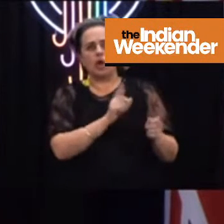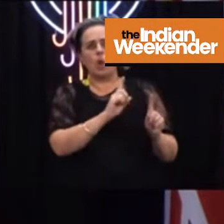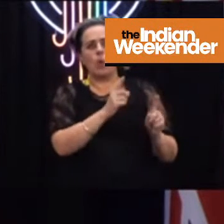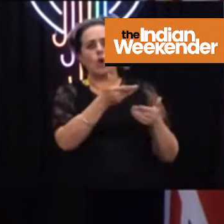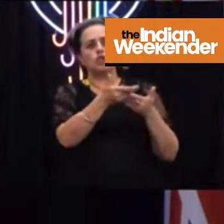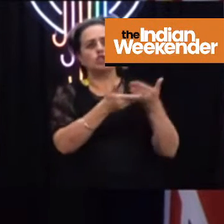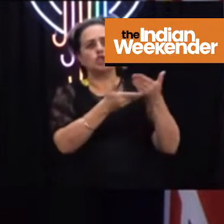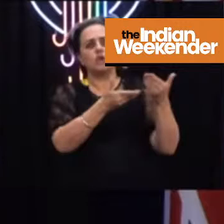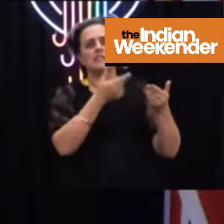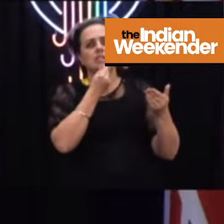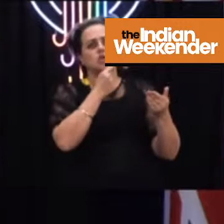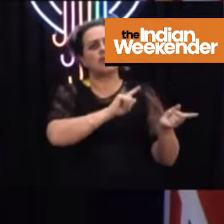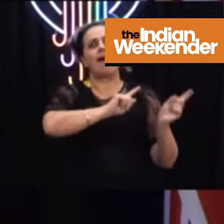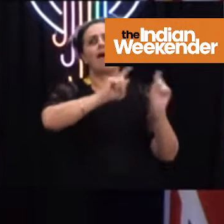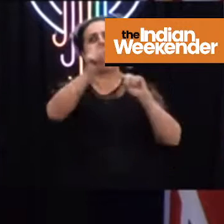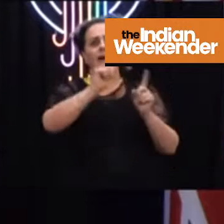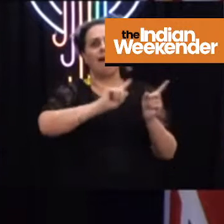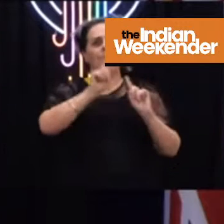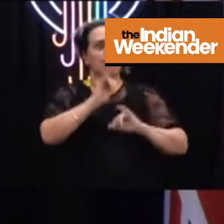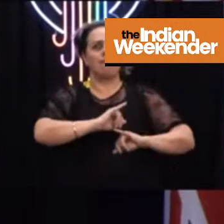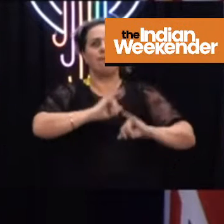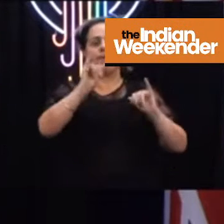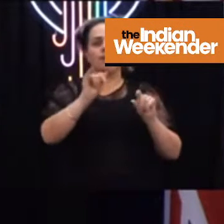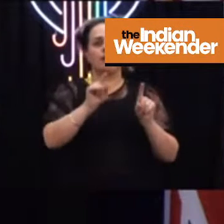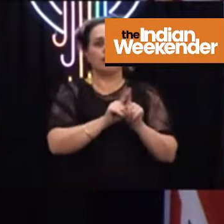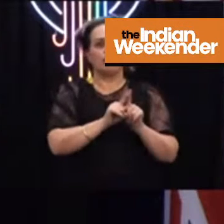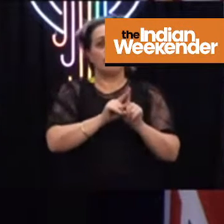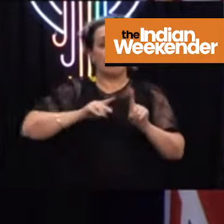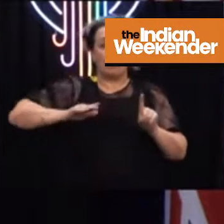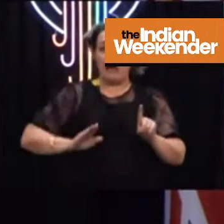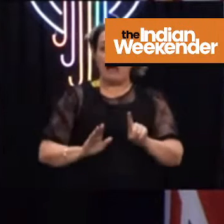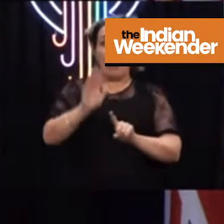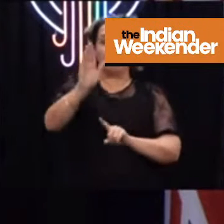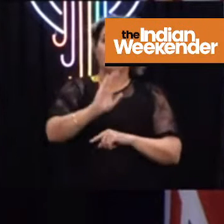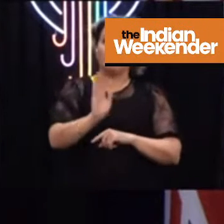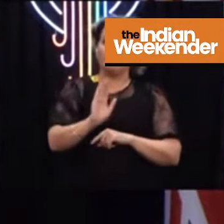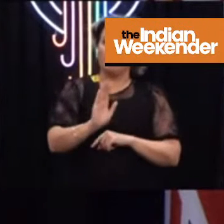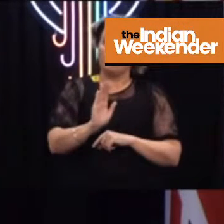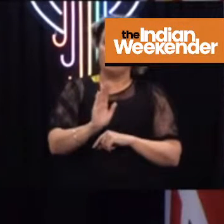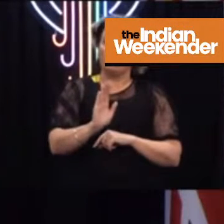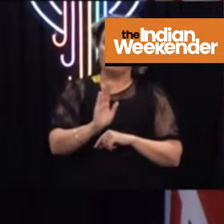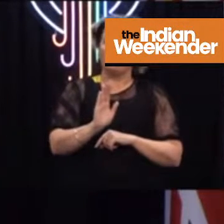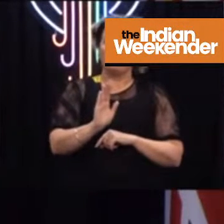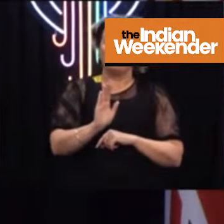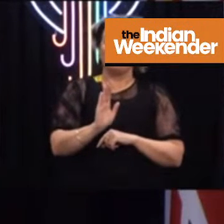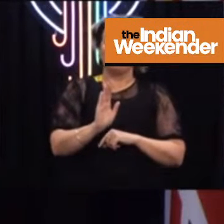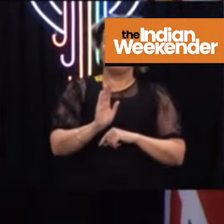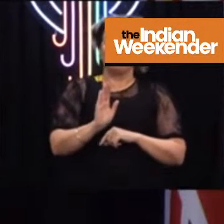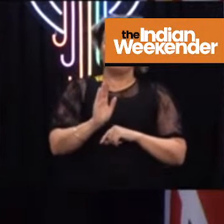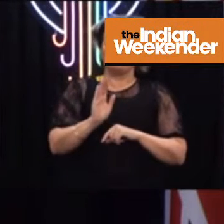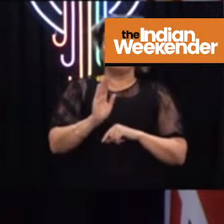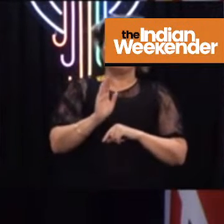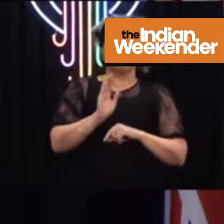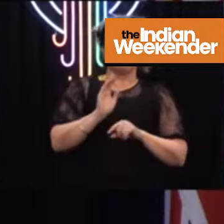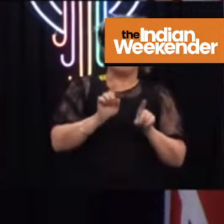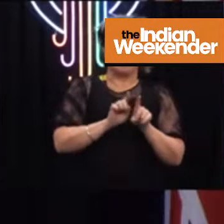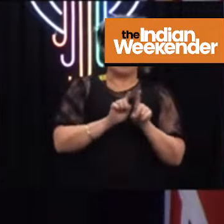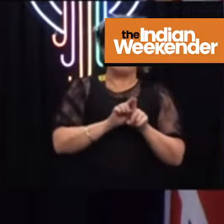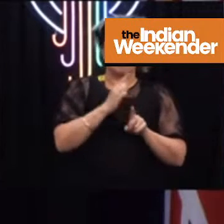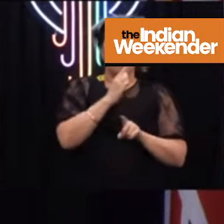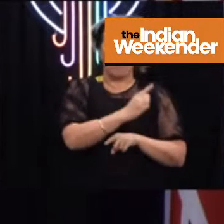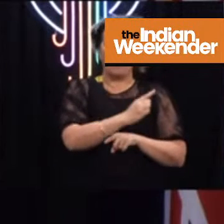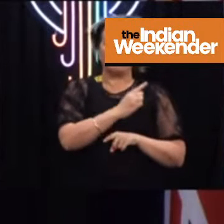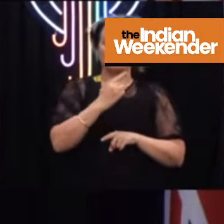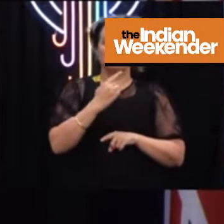we are getting. And we're not seeing big spikes, including, for example, in the 1737 number, but there is a range of services available for